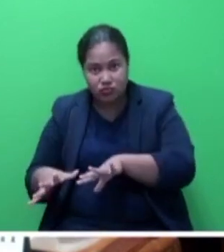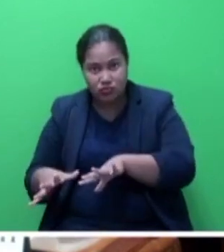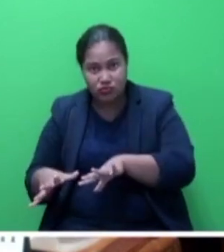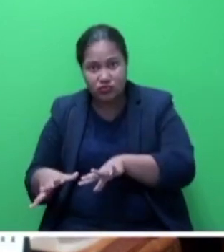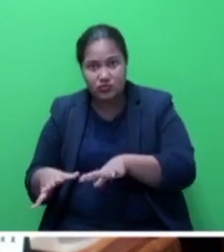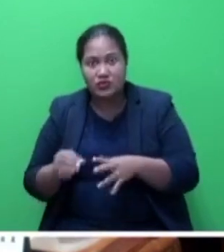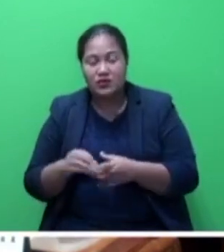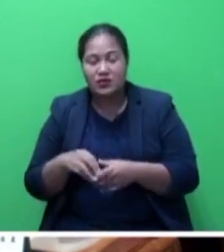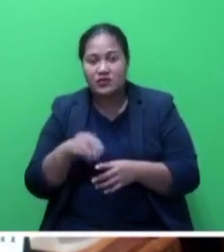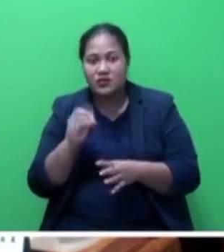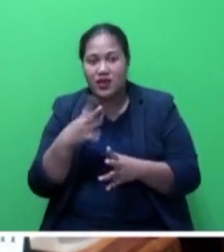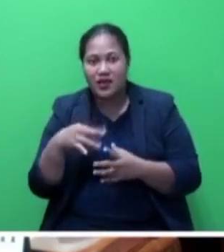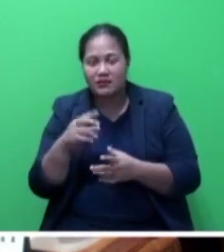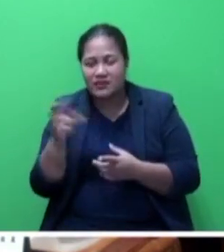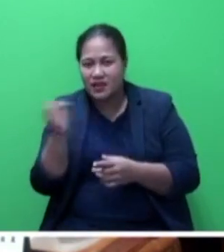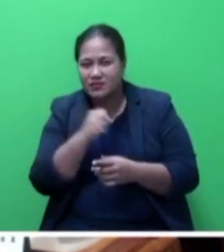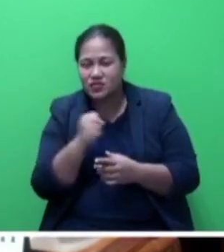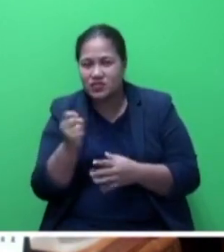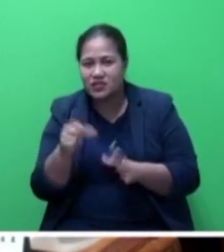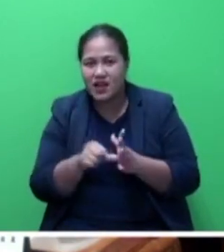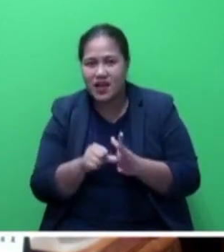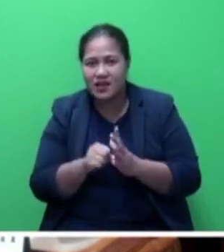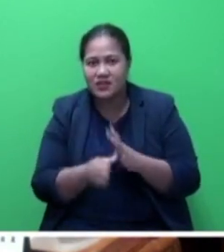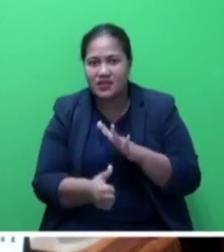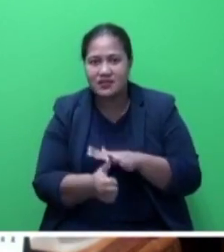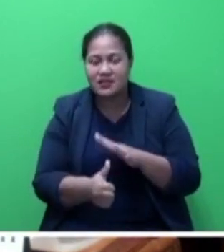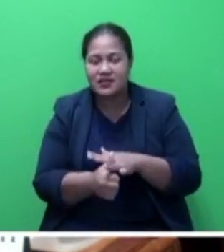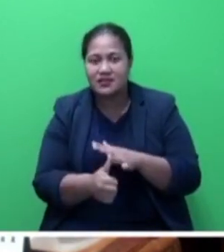capture the hard-to-access areas,